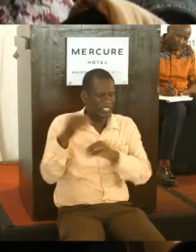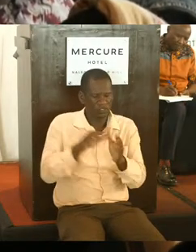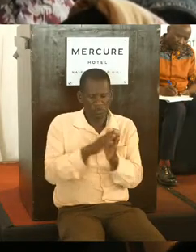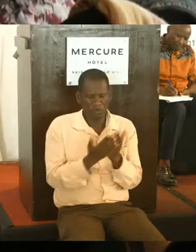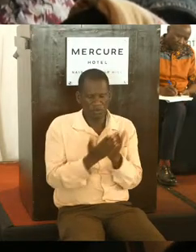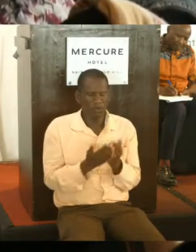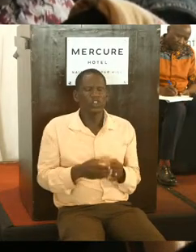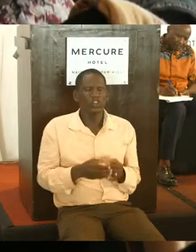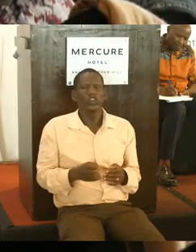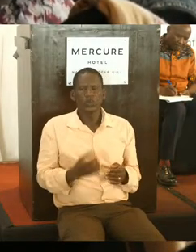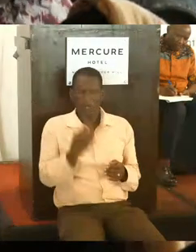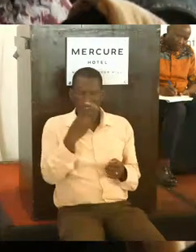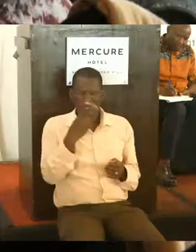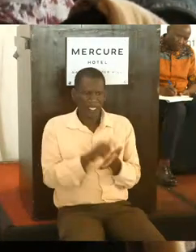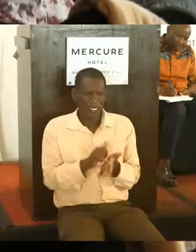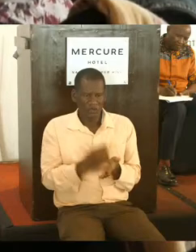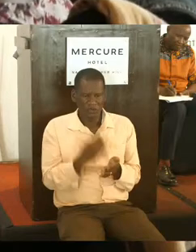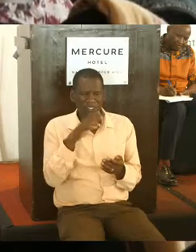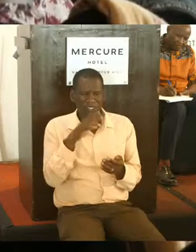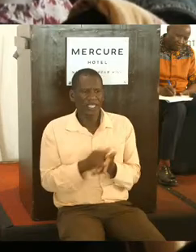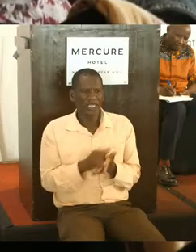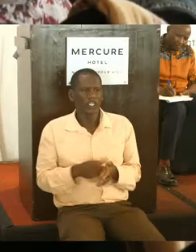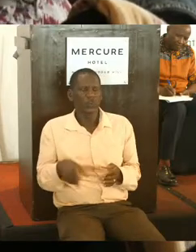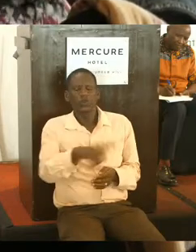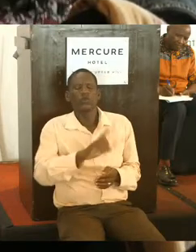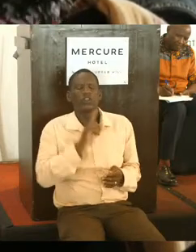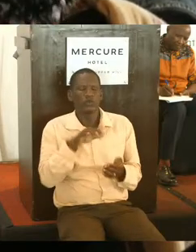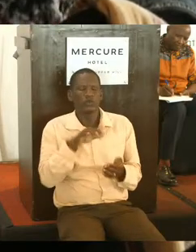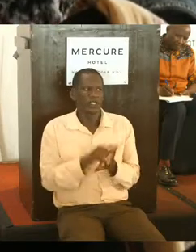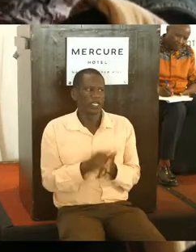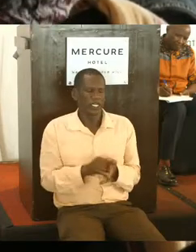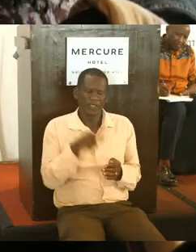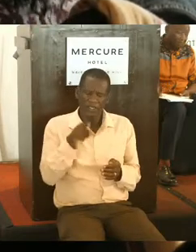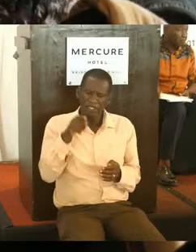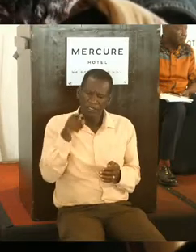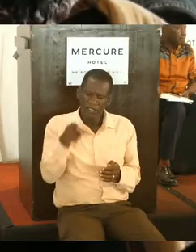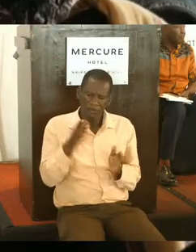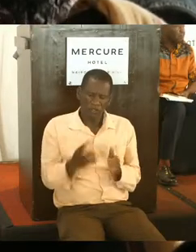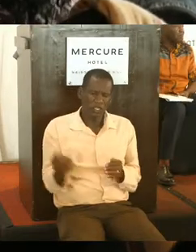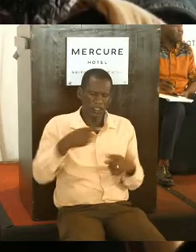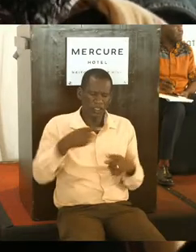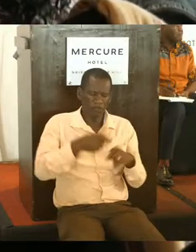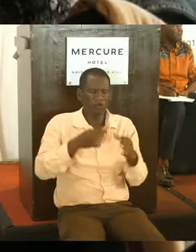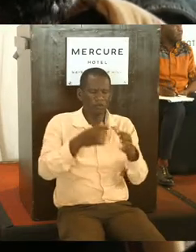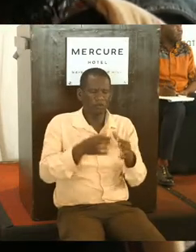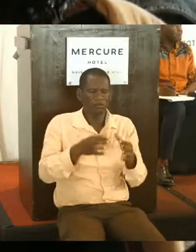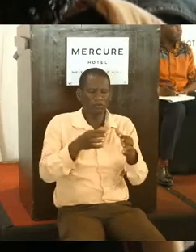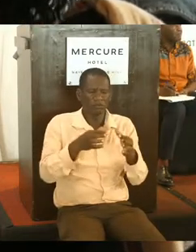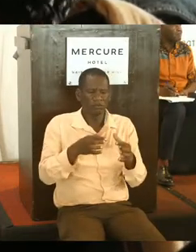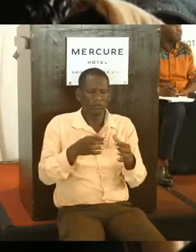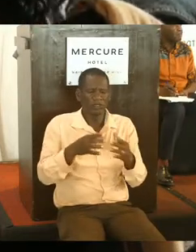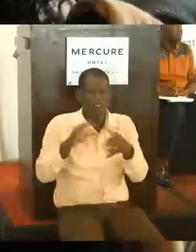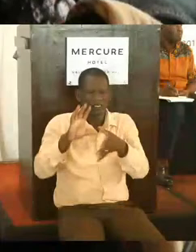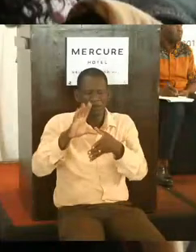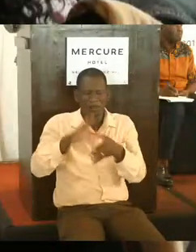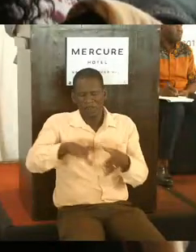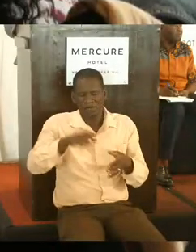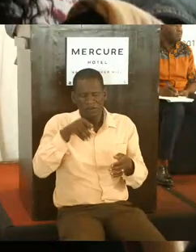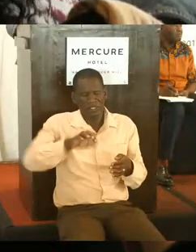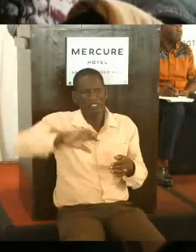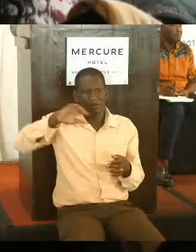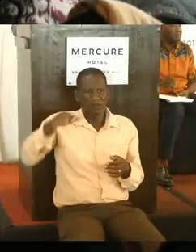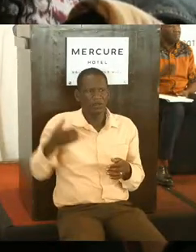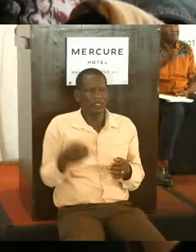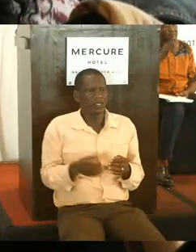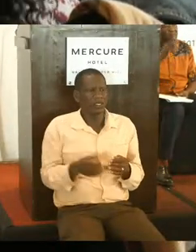you'll get to see that we are told that so-and-so came from Germany and discovered certain Mountain